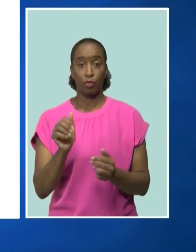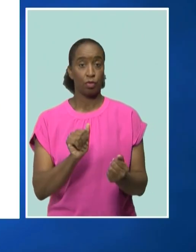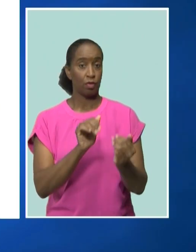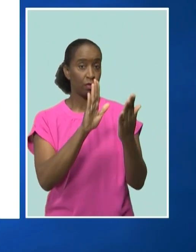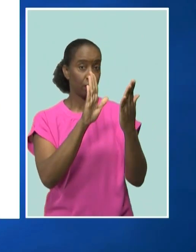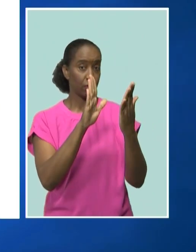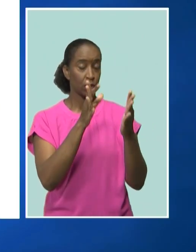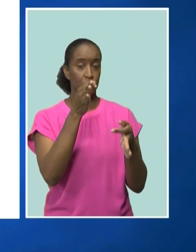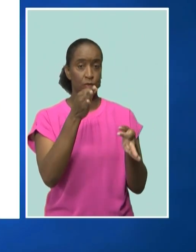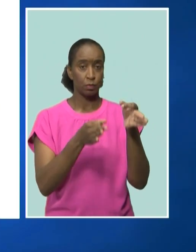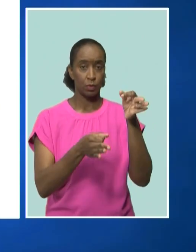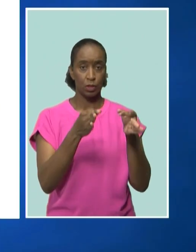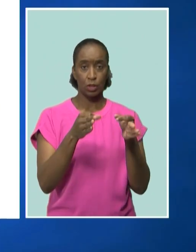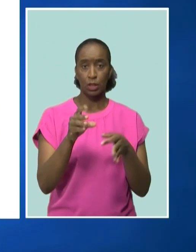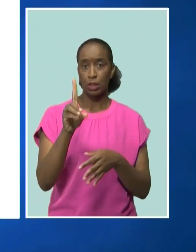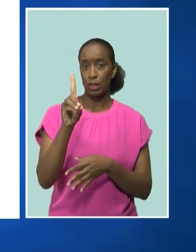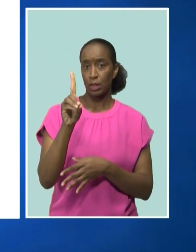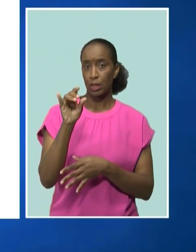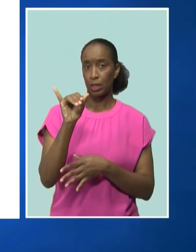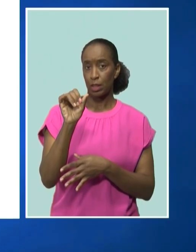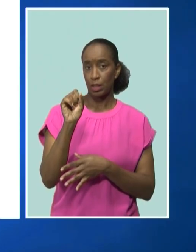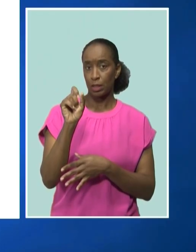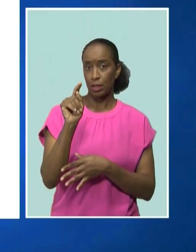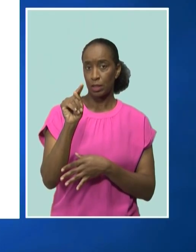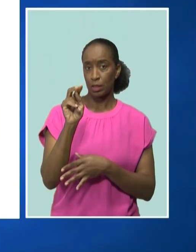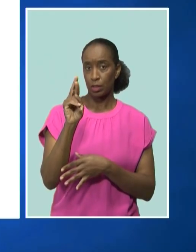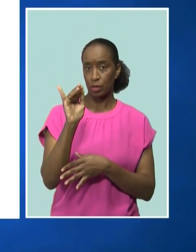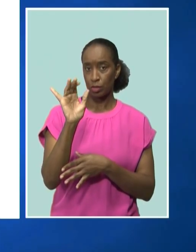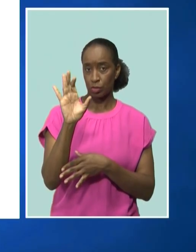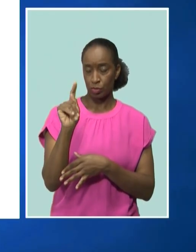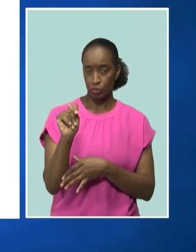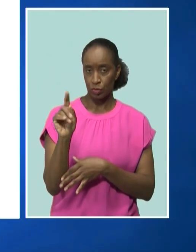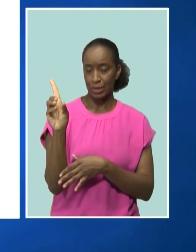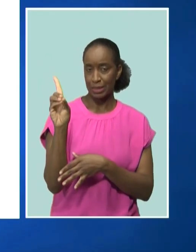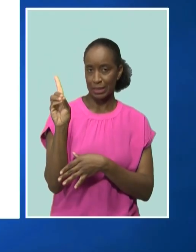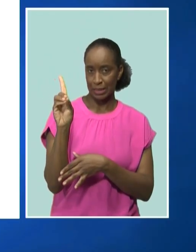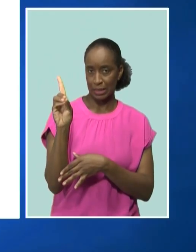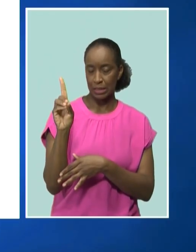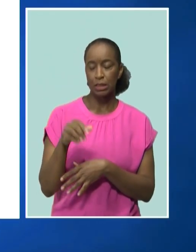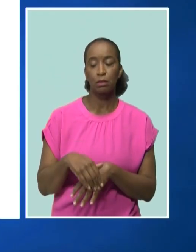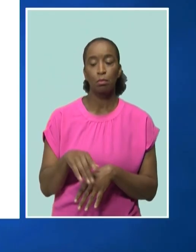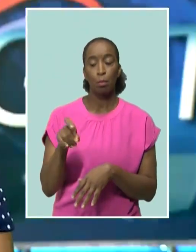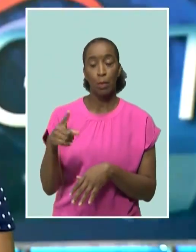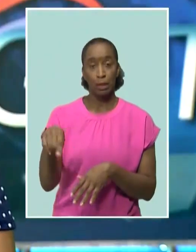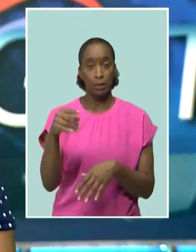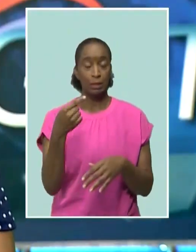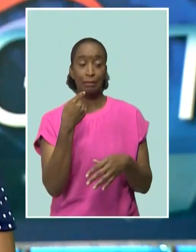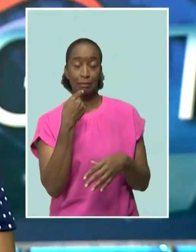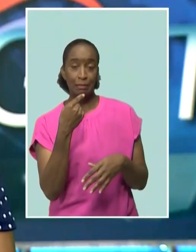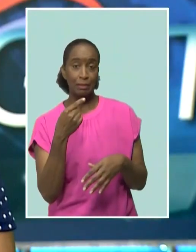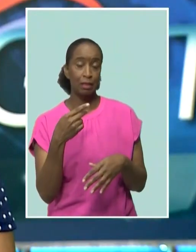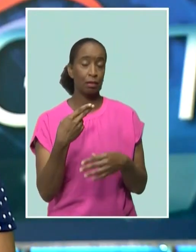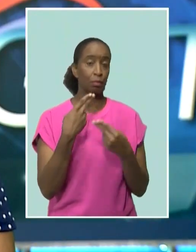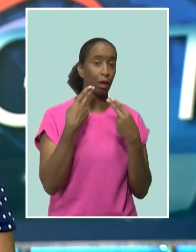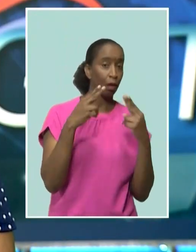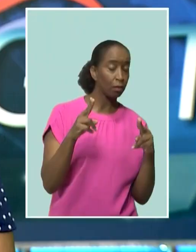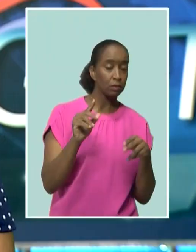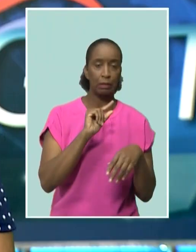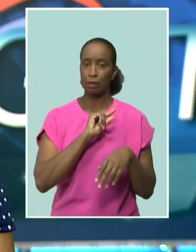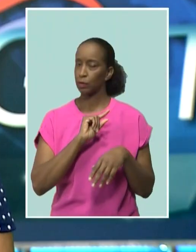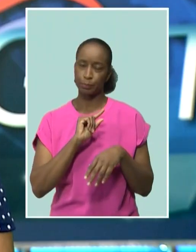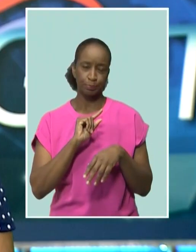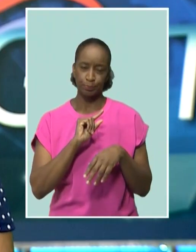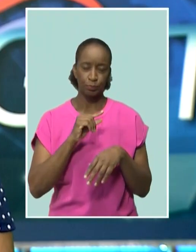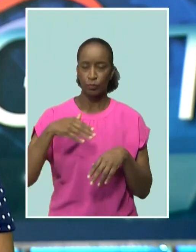in the District D Magistrate Court yesterday and were not required to plead to the indictable offences. Hans and Greenidge were both